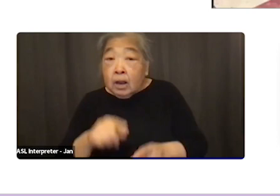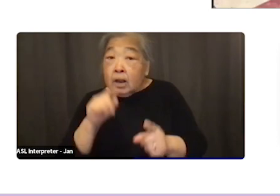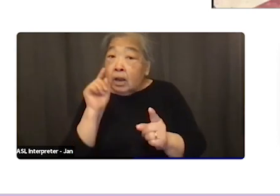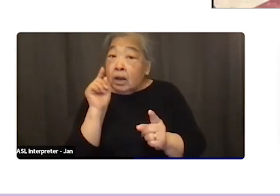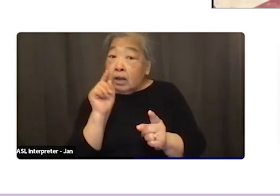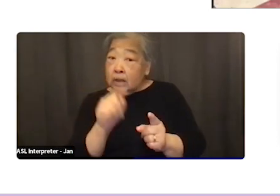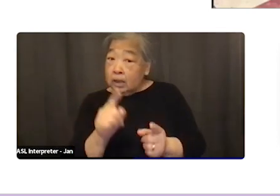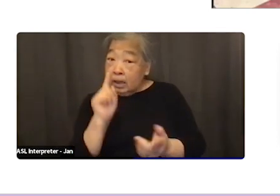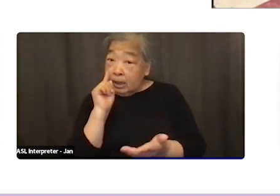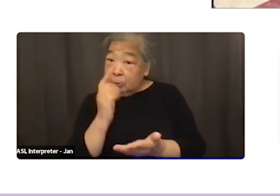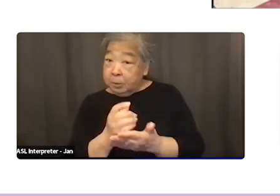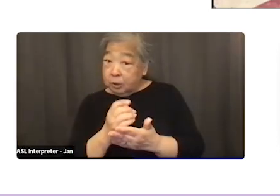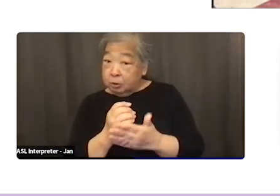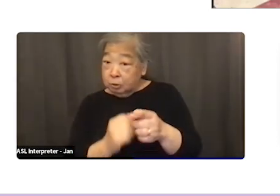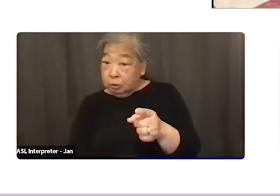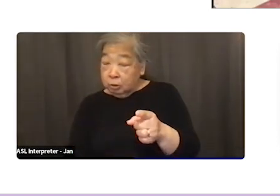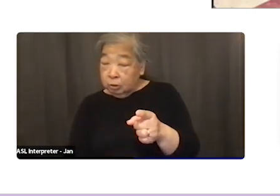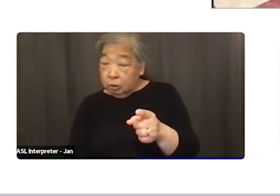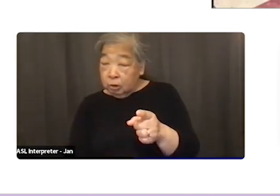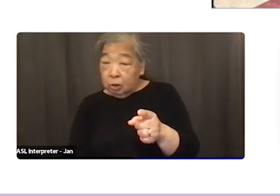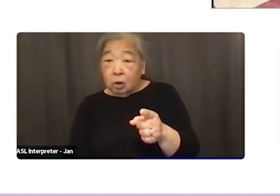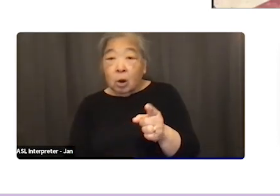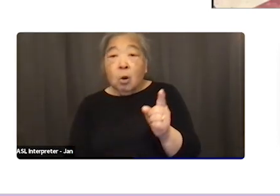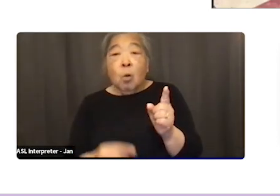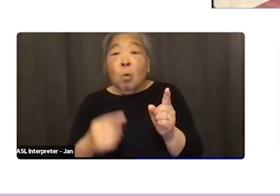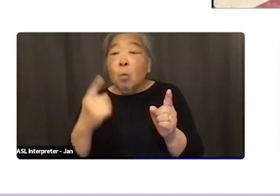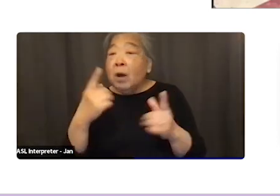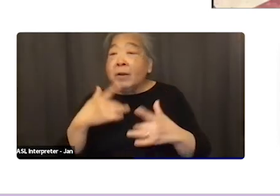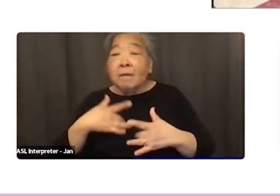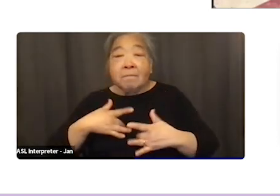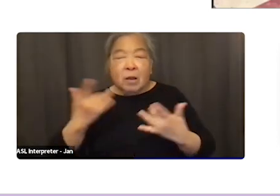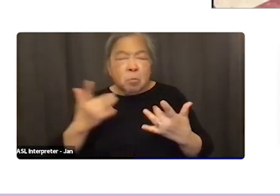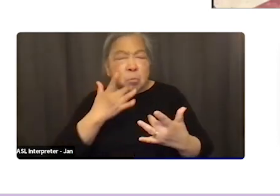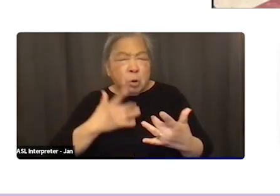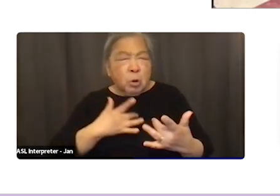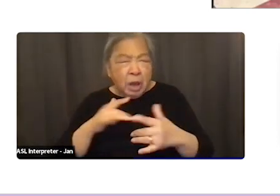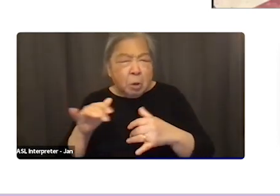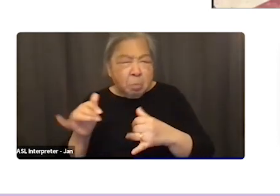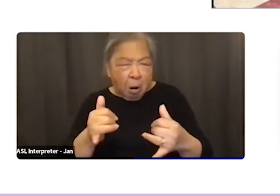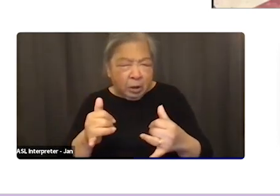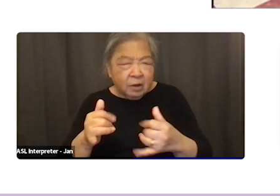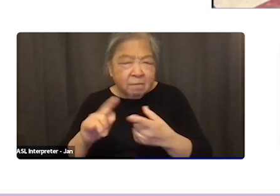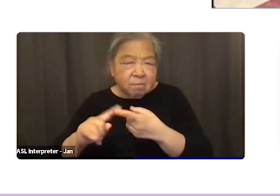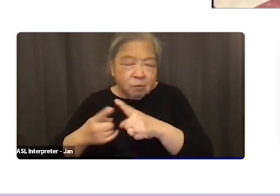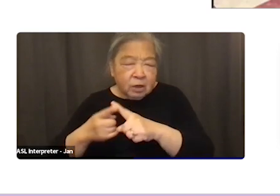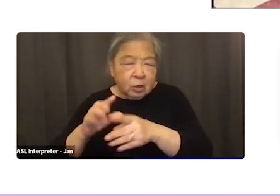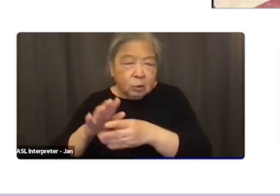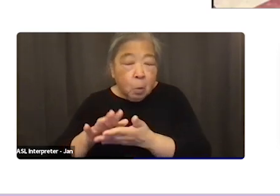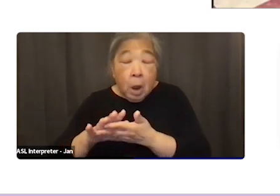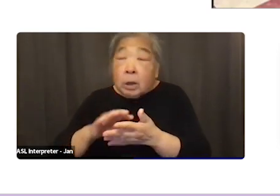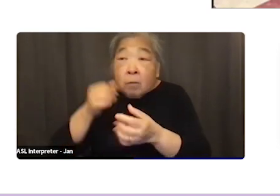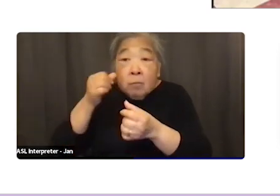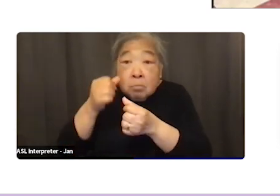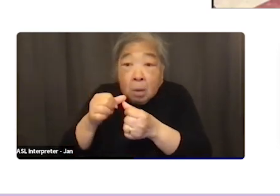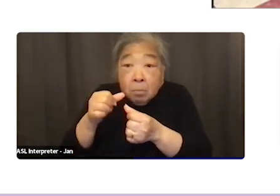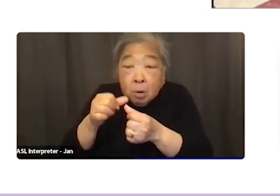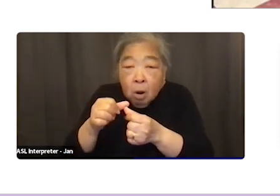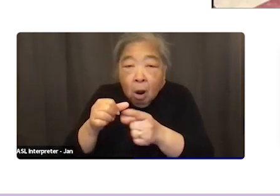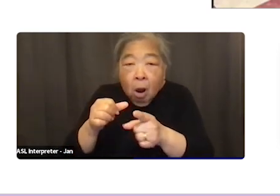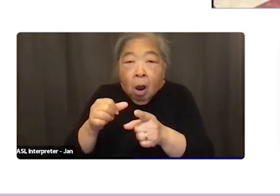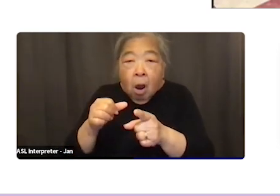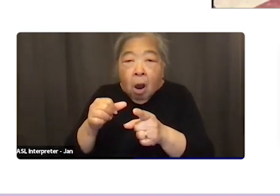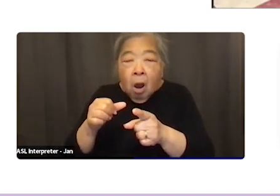however, was one of the events. It was a birthday party of a friend in school. And I remember taking